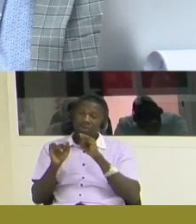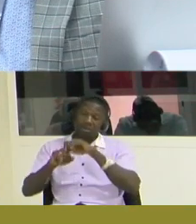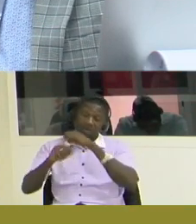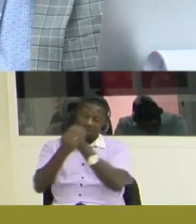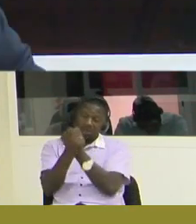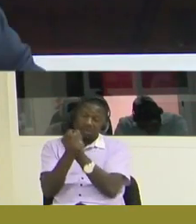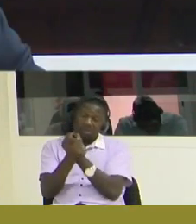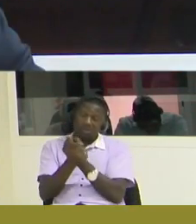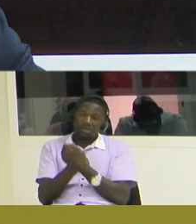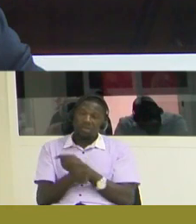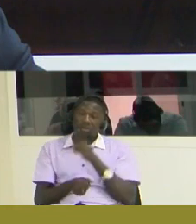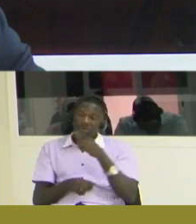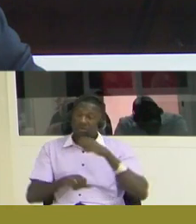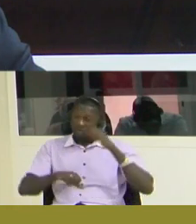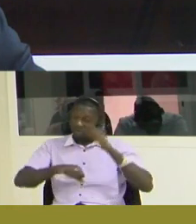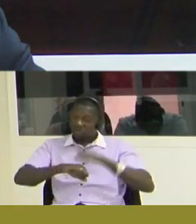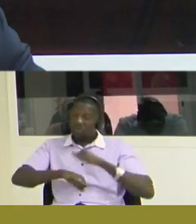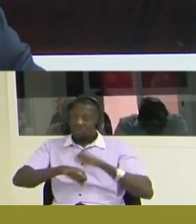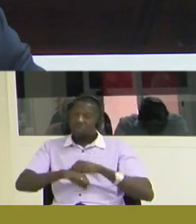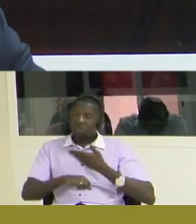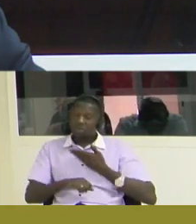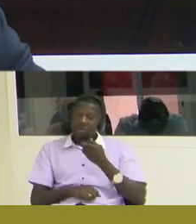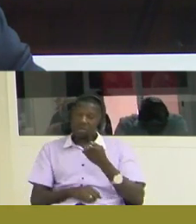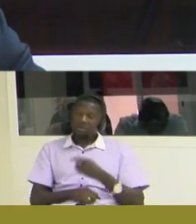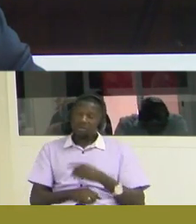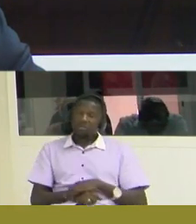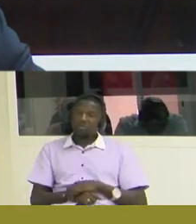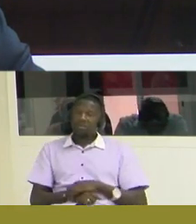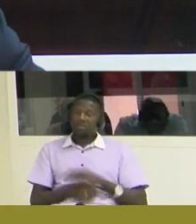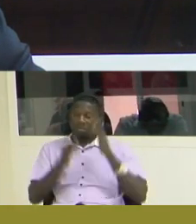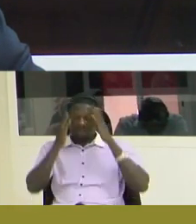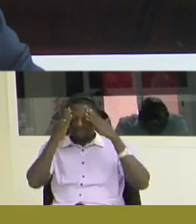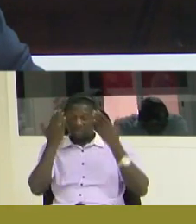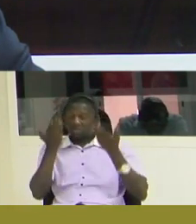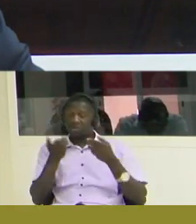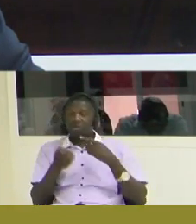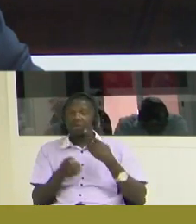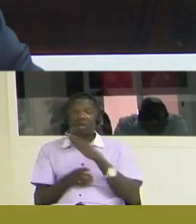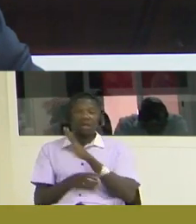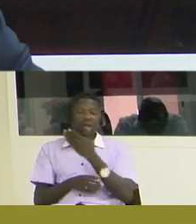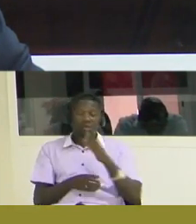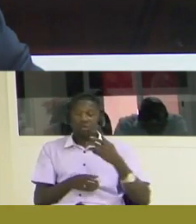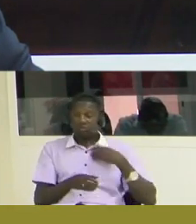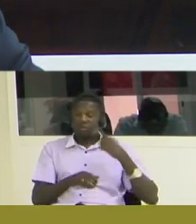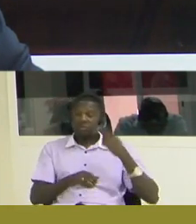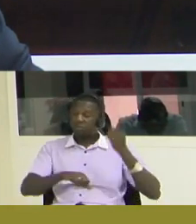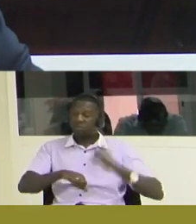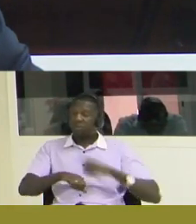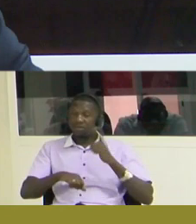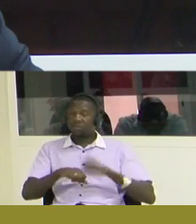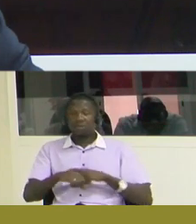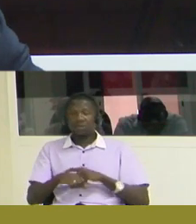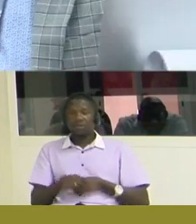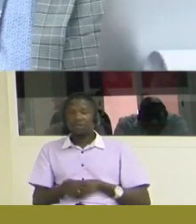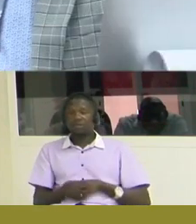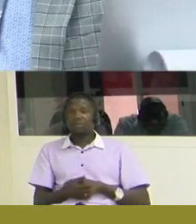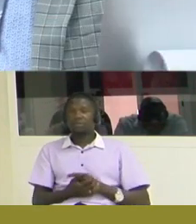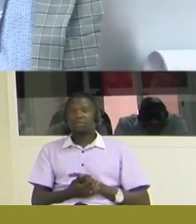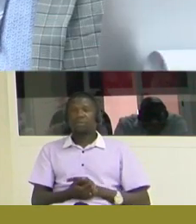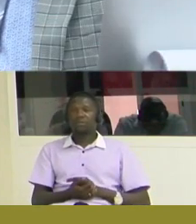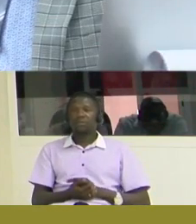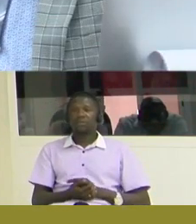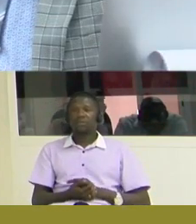am not aware of any of them being beaten personally modus operandi of the Gambia